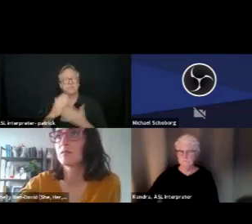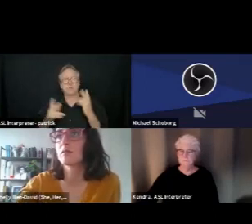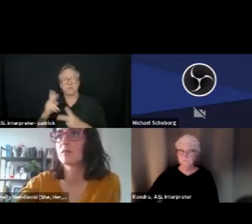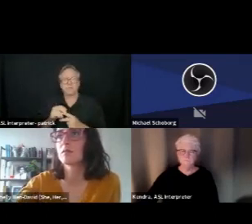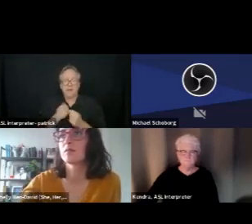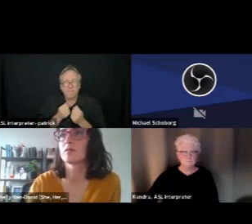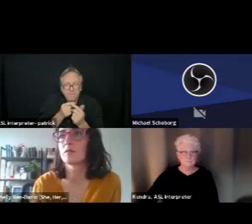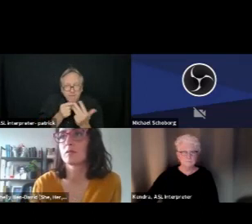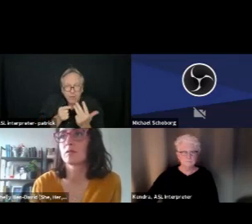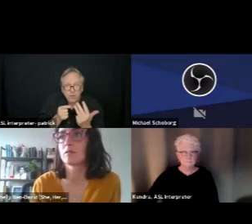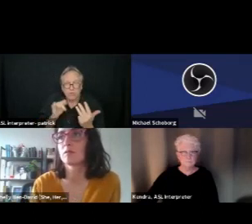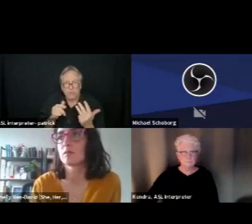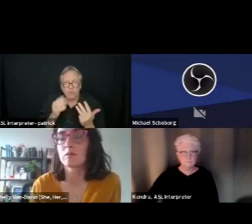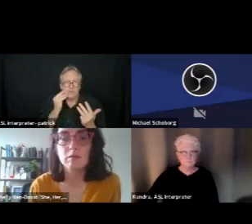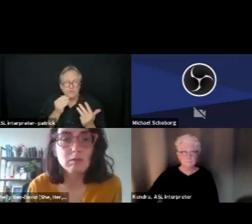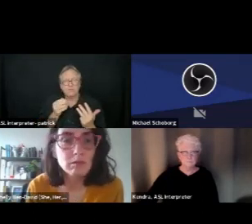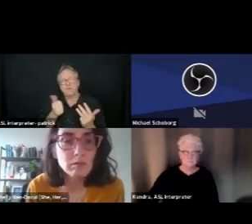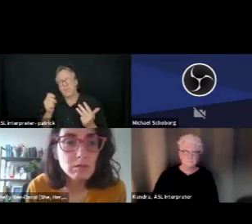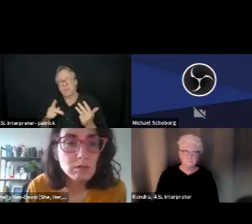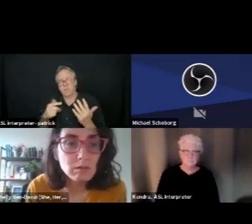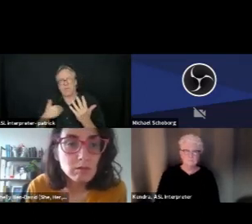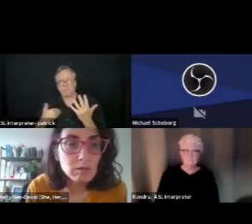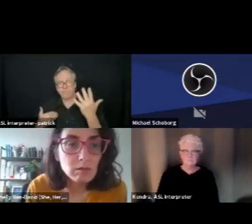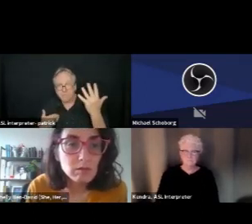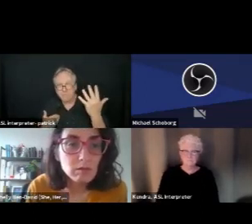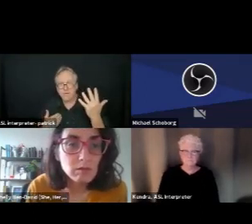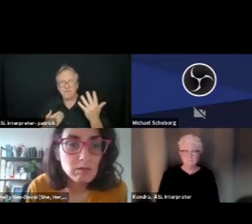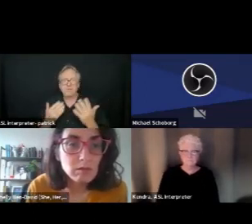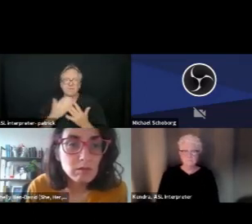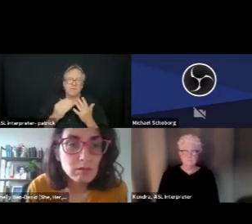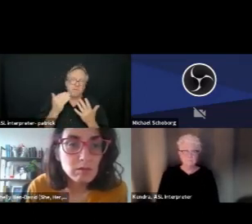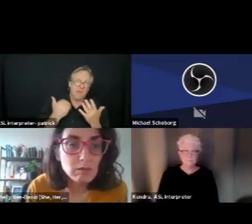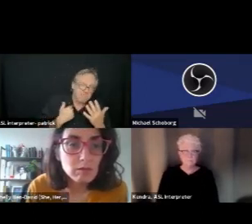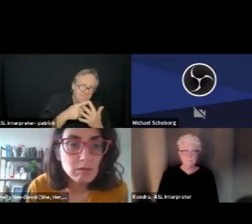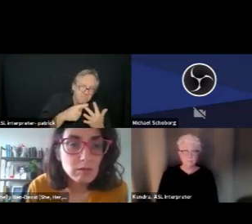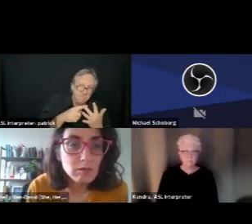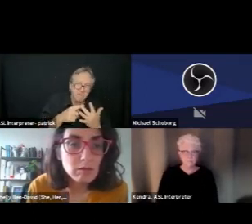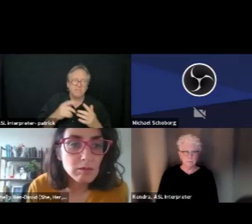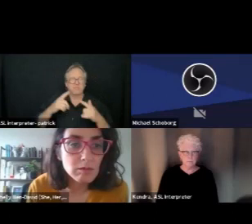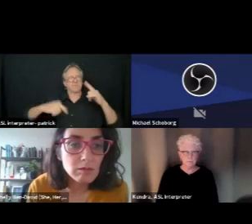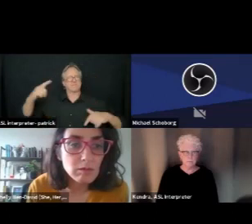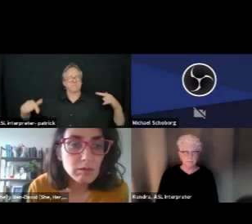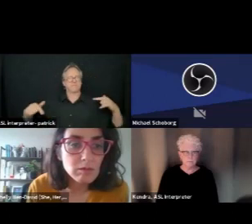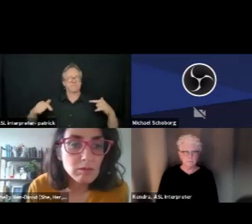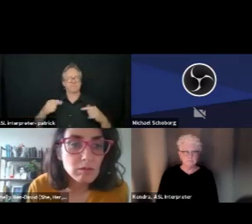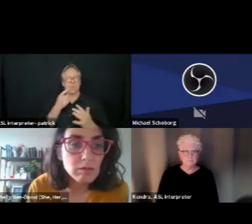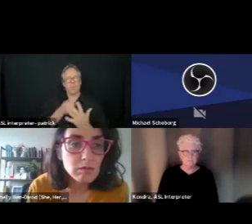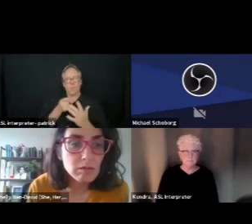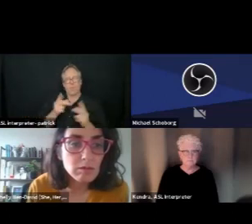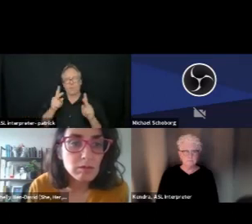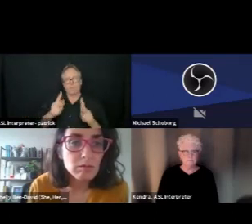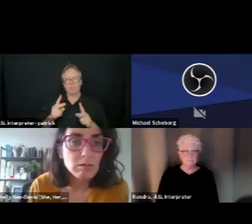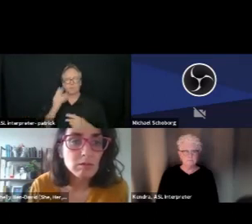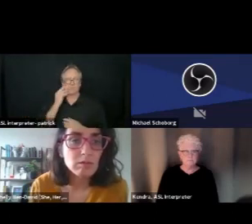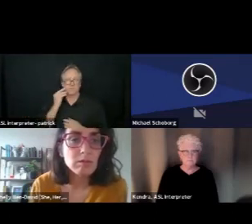a couple of these things. Some people experienced more of this than others. And it's, there's a lot of variation in that. And all these changes